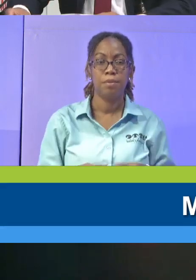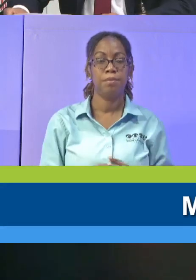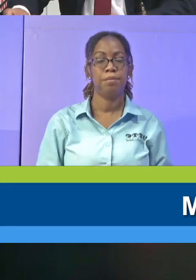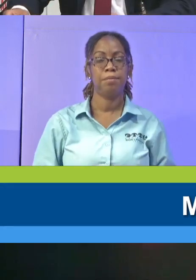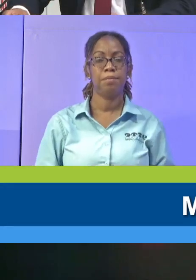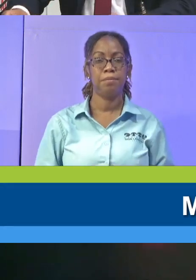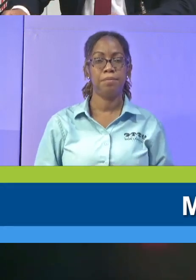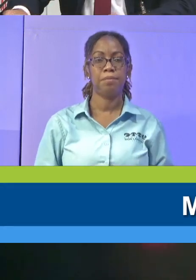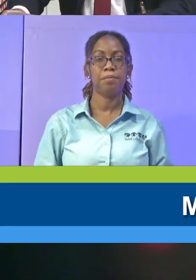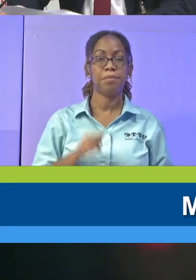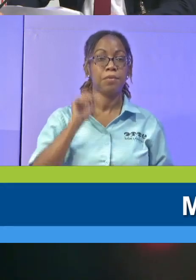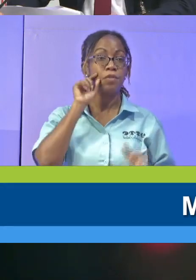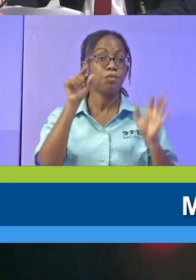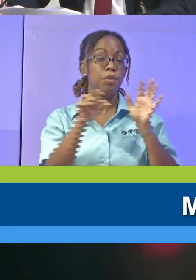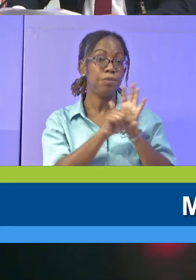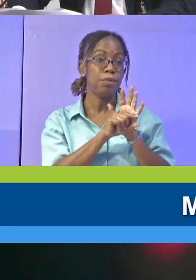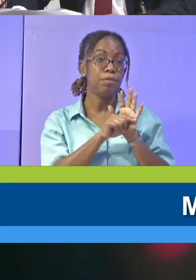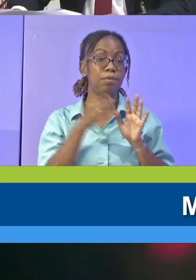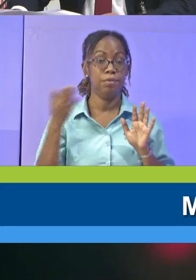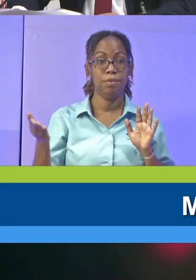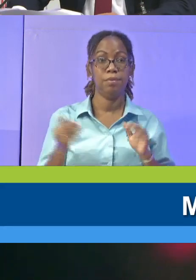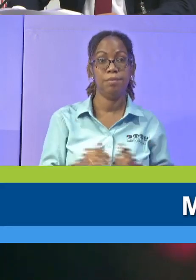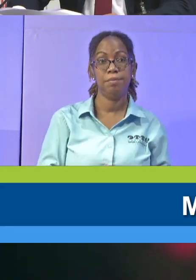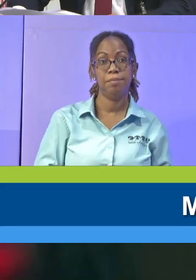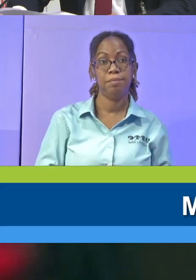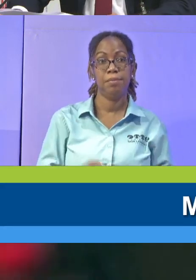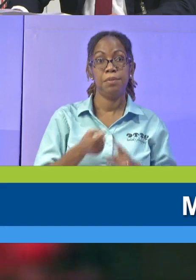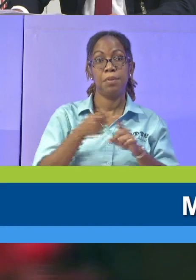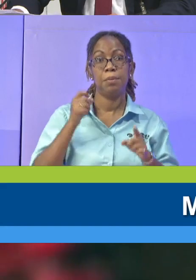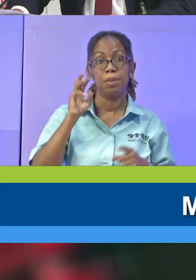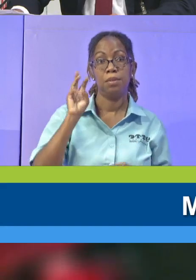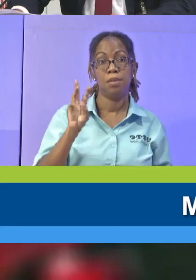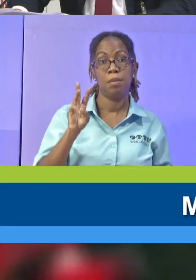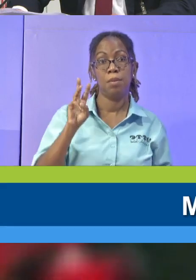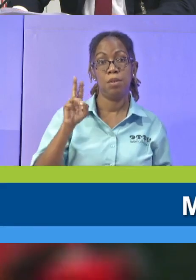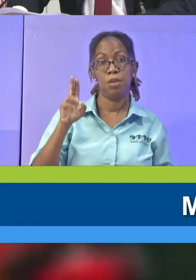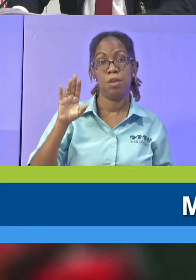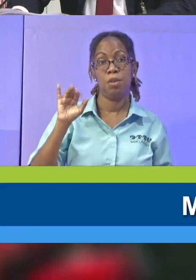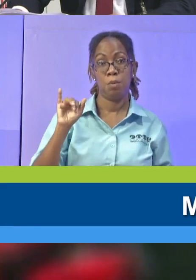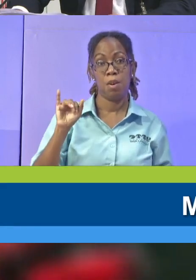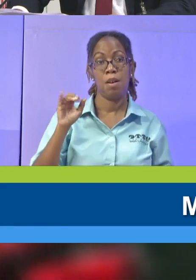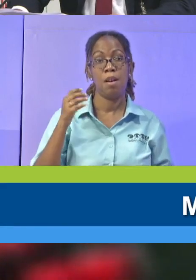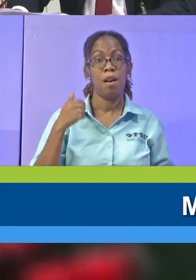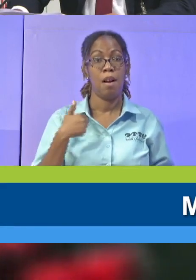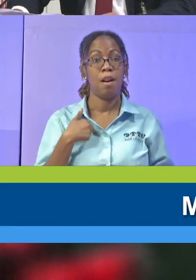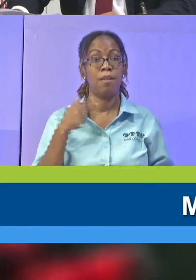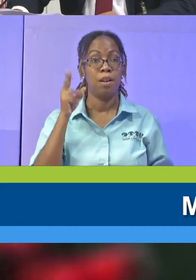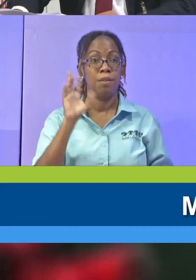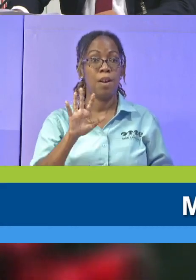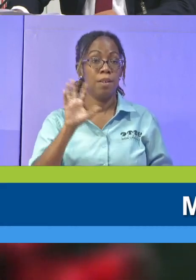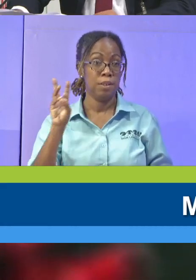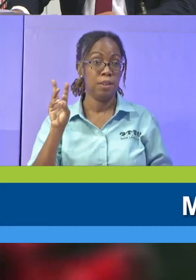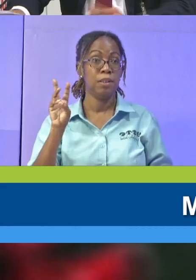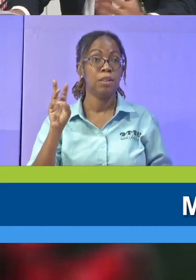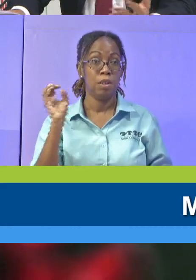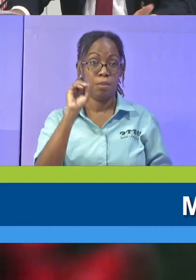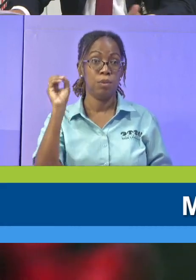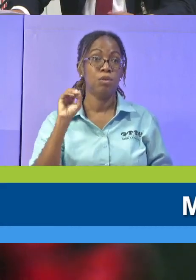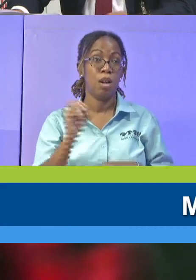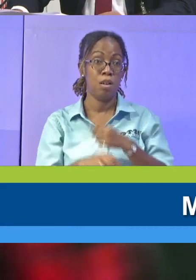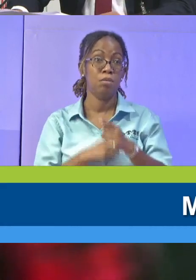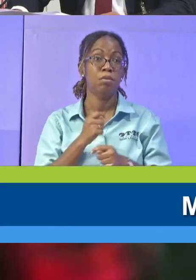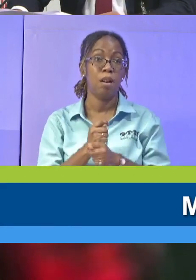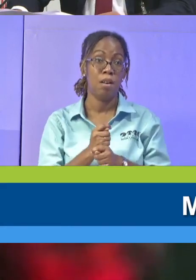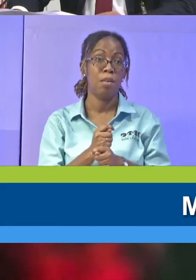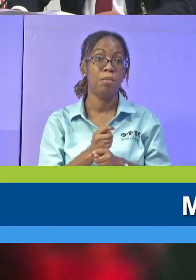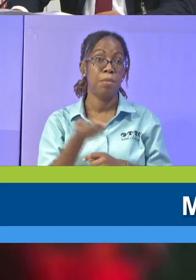So just an update from the UE agency. They had 56 Omicron cases detected to date, and that is for the last